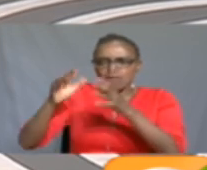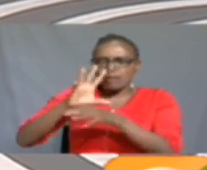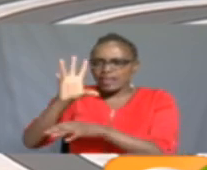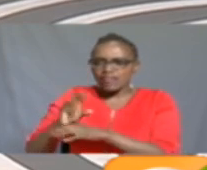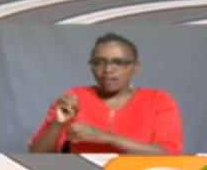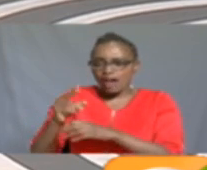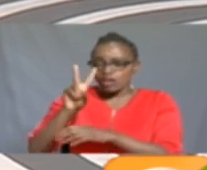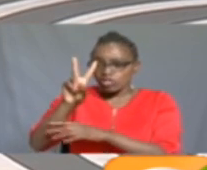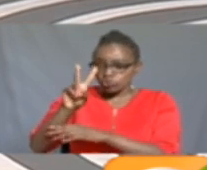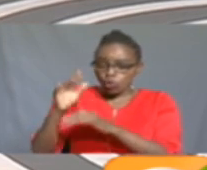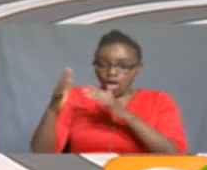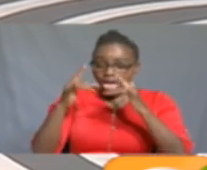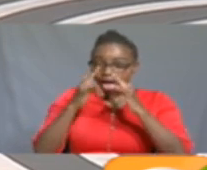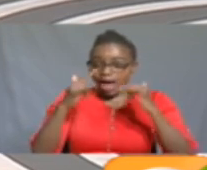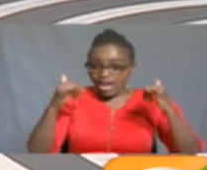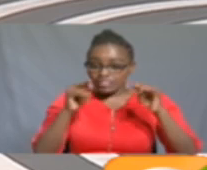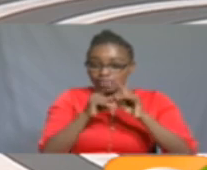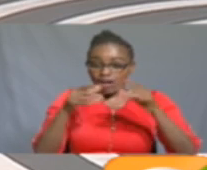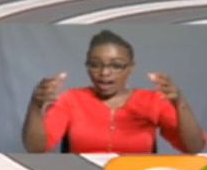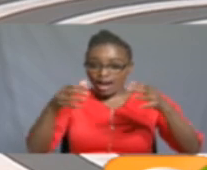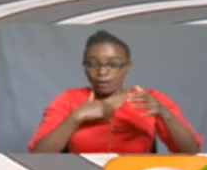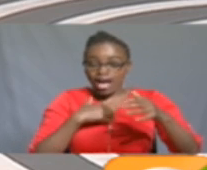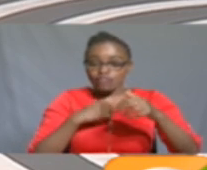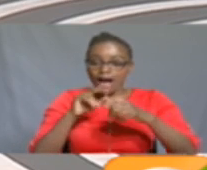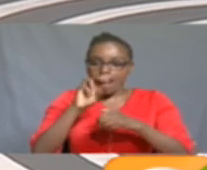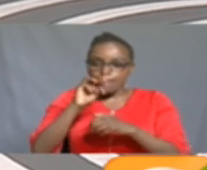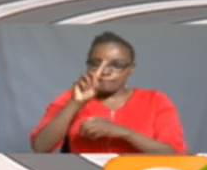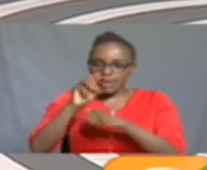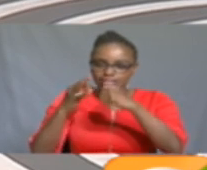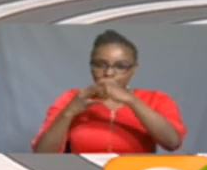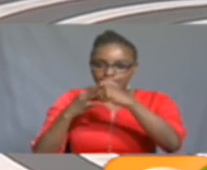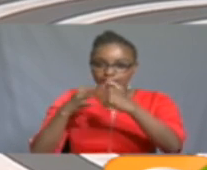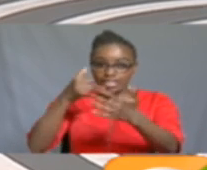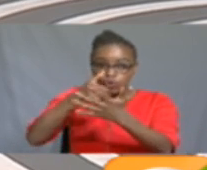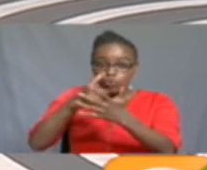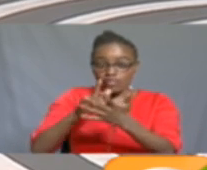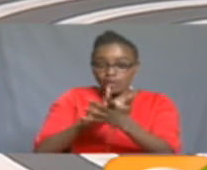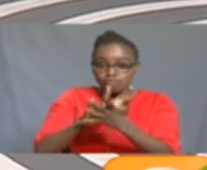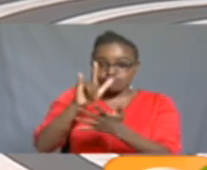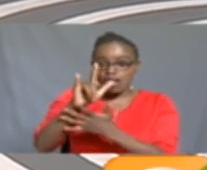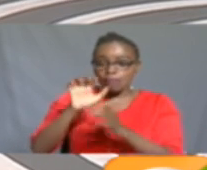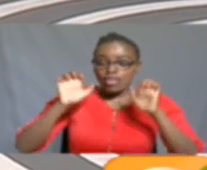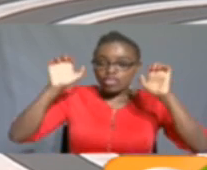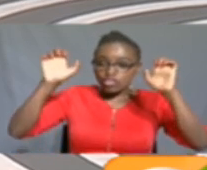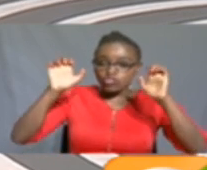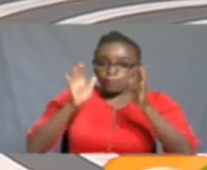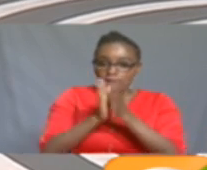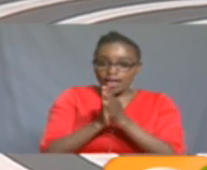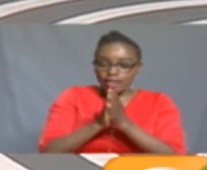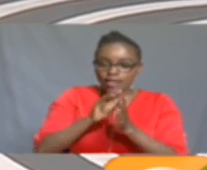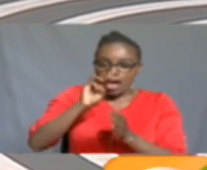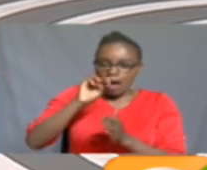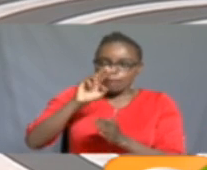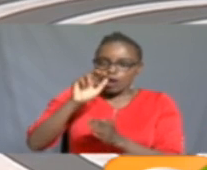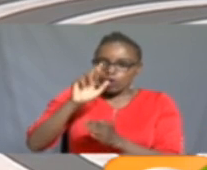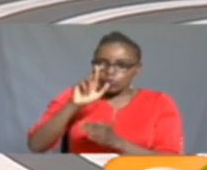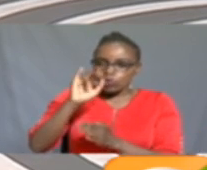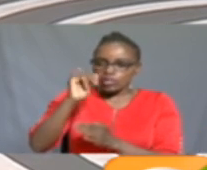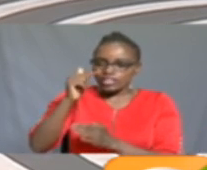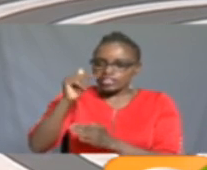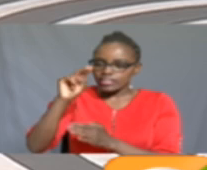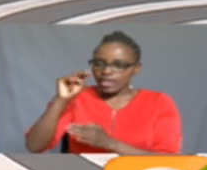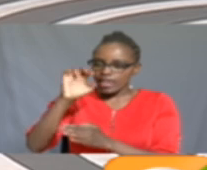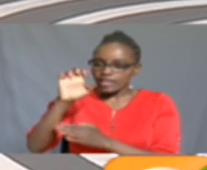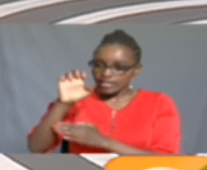Well, two airlines in Africa have the MAX 8 as part of their fleet, Ethiopian Airlines and Mauritania Airlines.